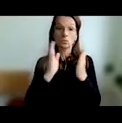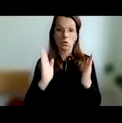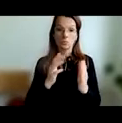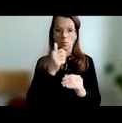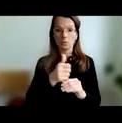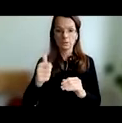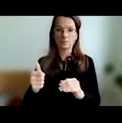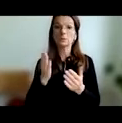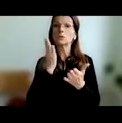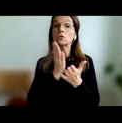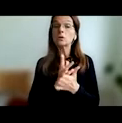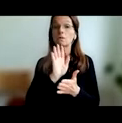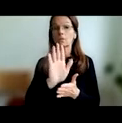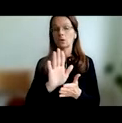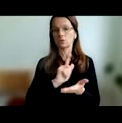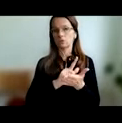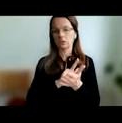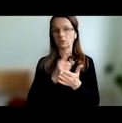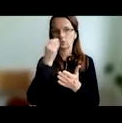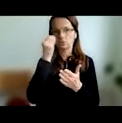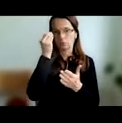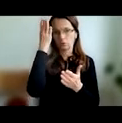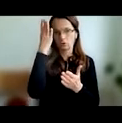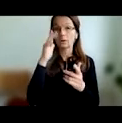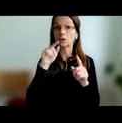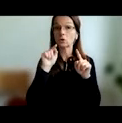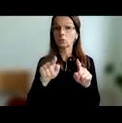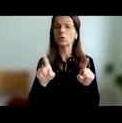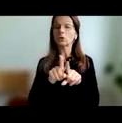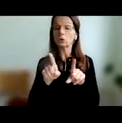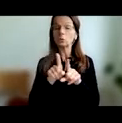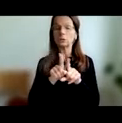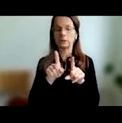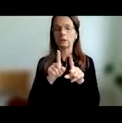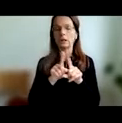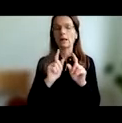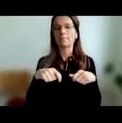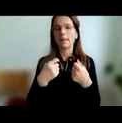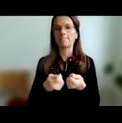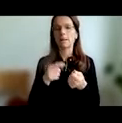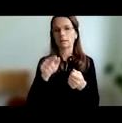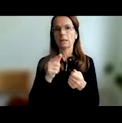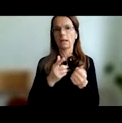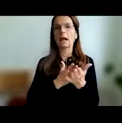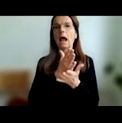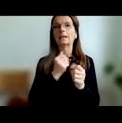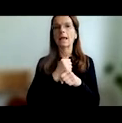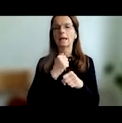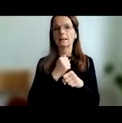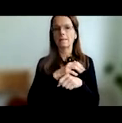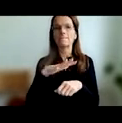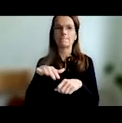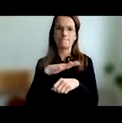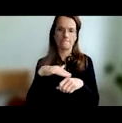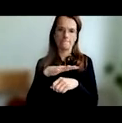lifetime sovrasovani. and also during their Cateri e education. namen carriera plataforma. So, what Namen is the carriera plataforma purpose ie of the career